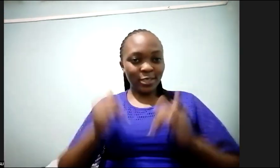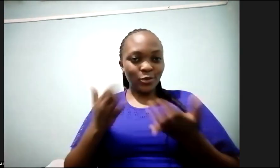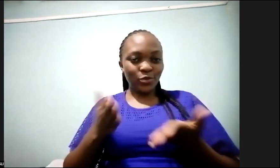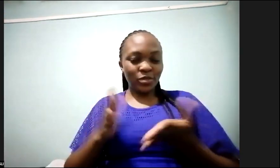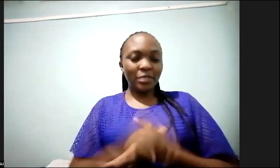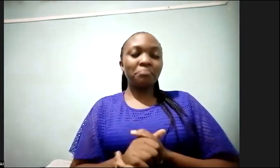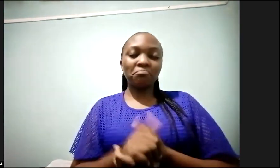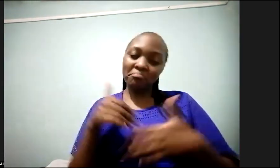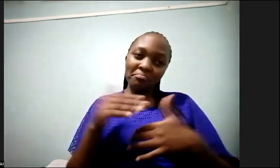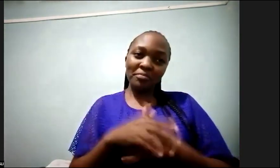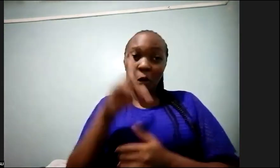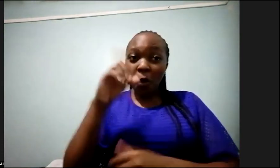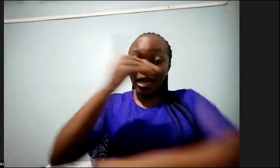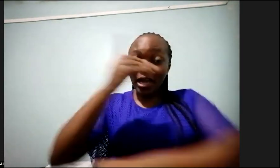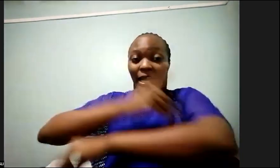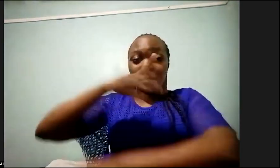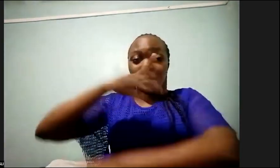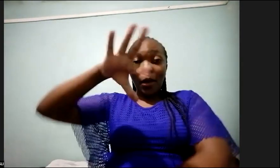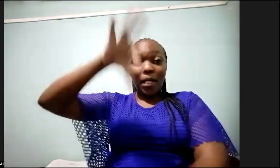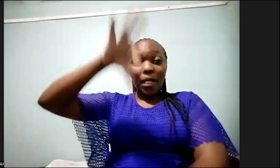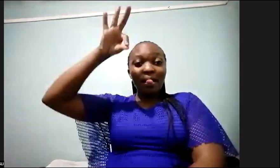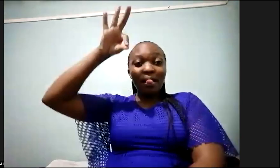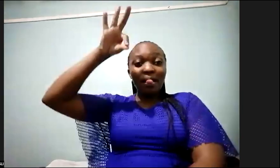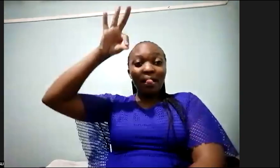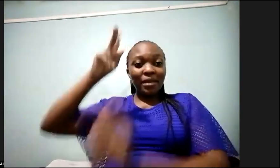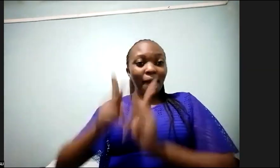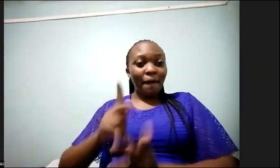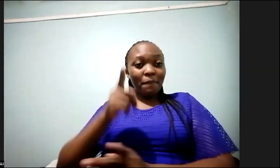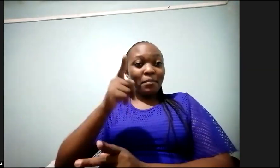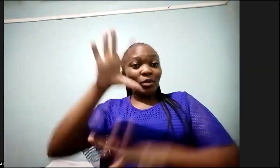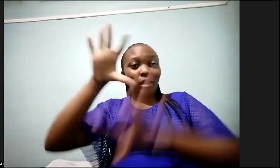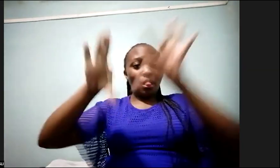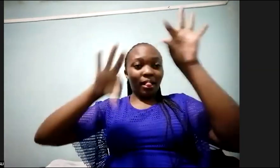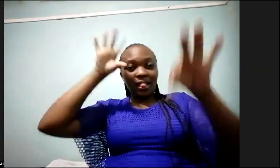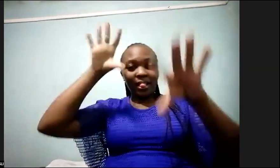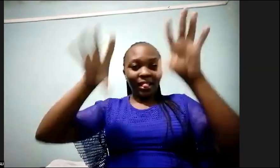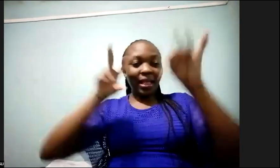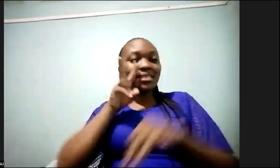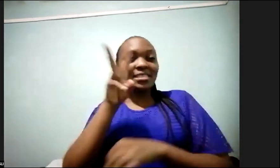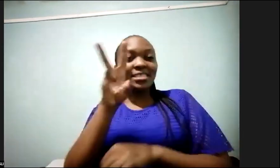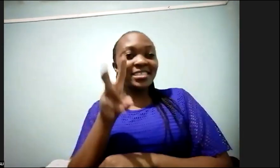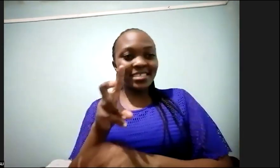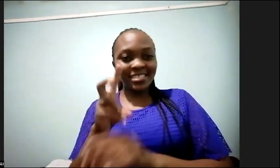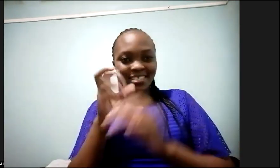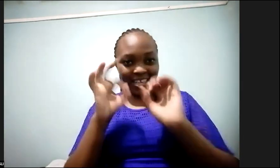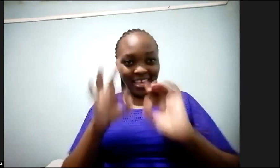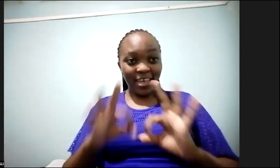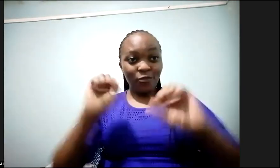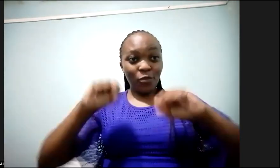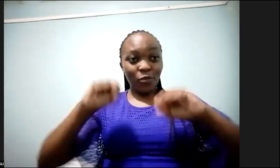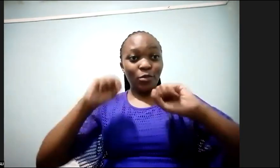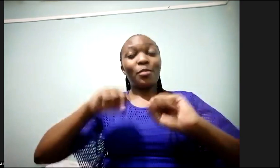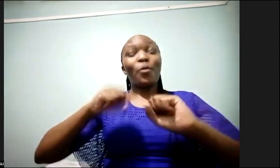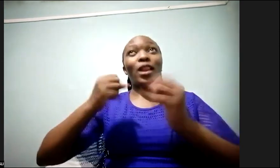pick randomly and get to see people sign in for all that we've learned.